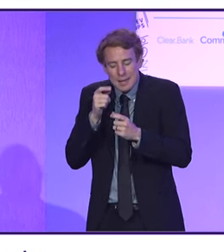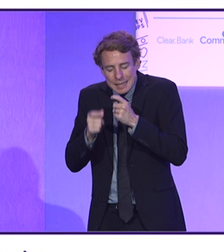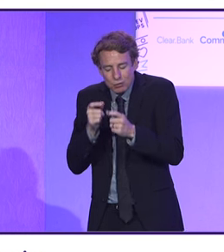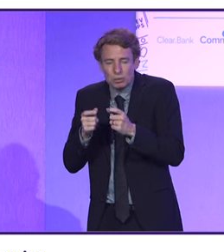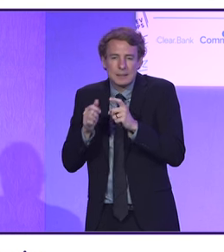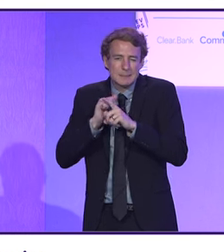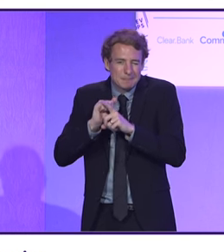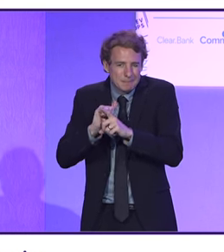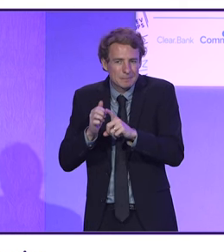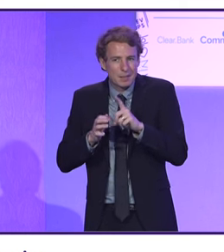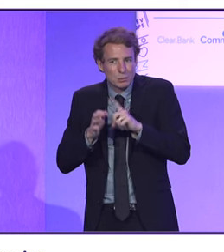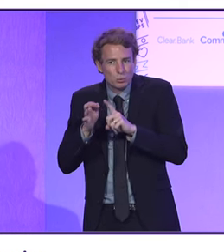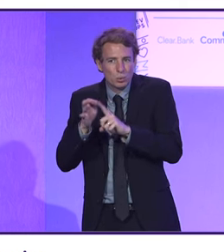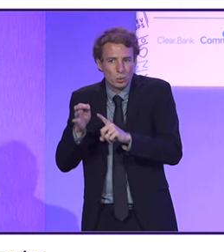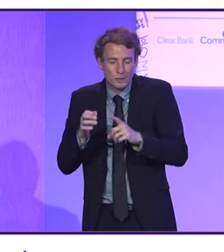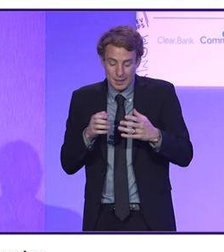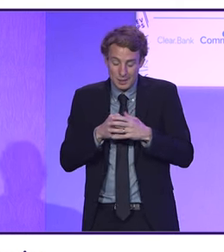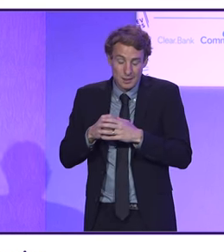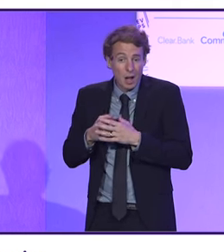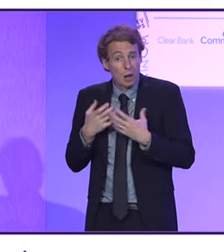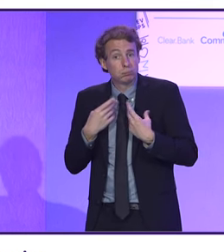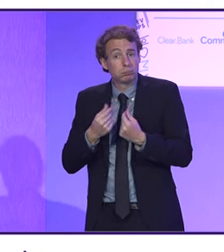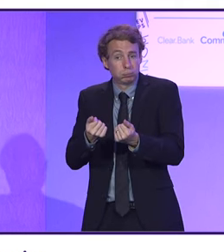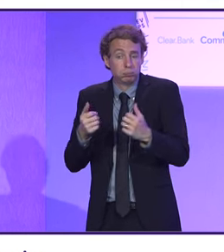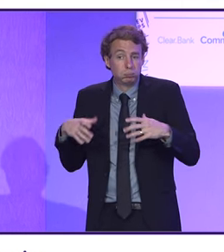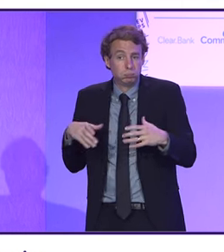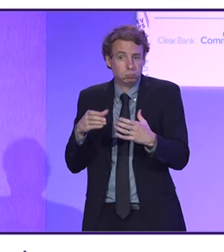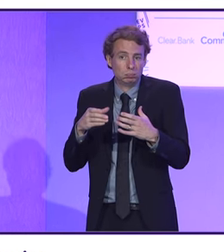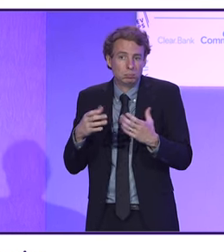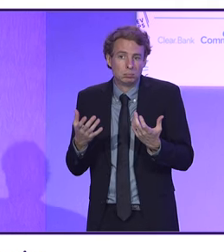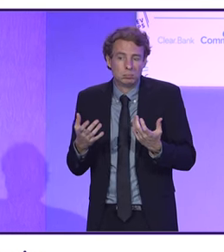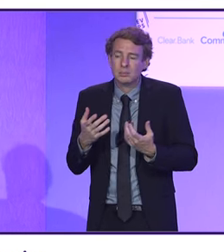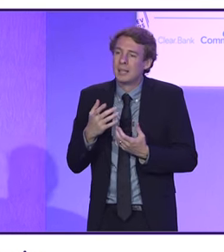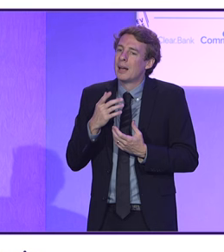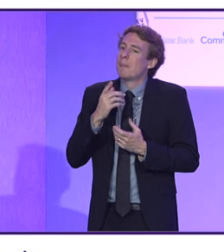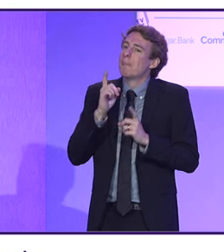lower friction between silos. But you're admitting that there's value